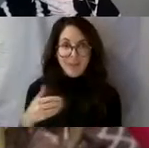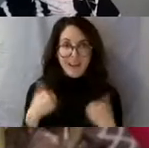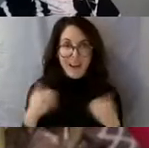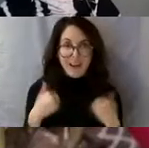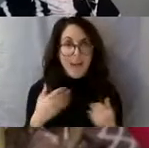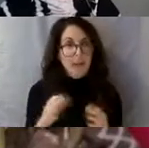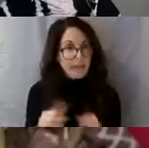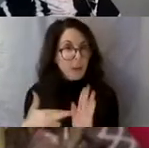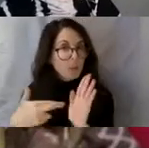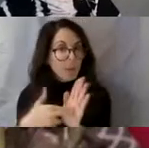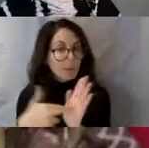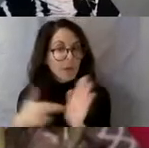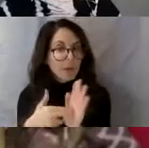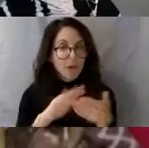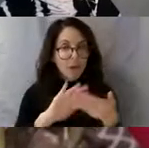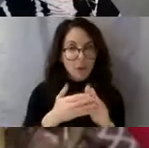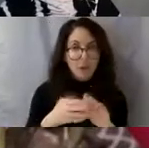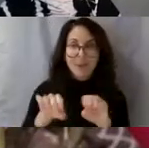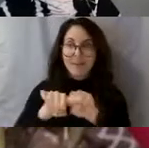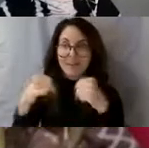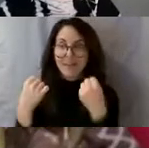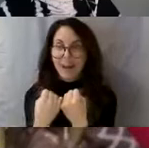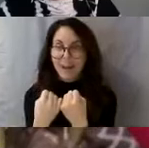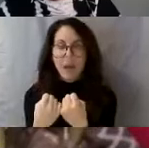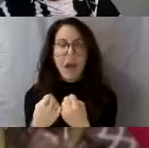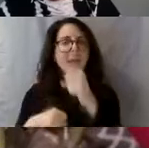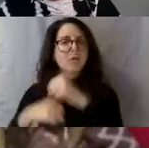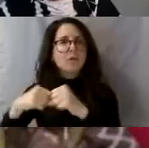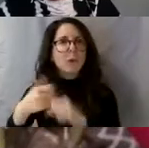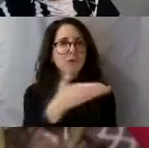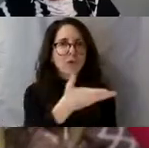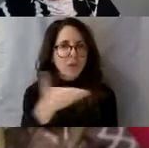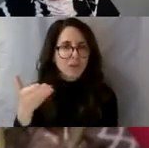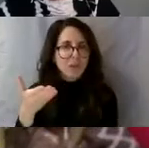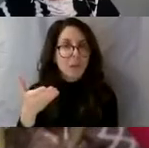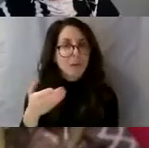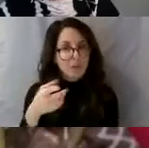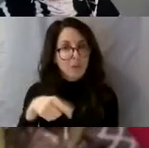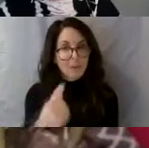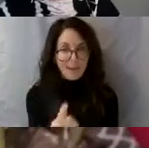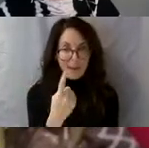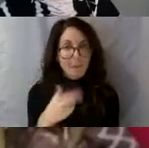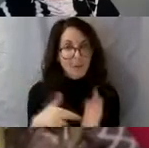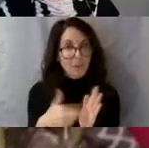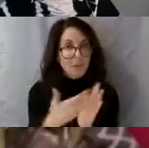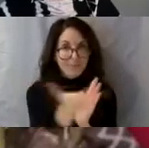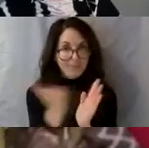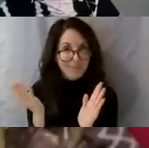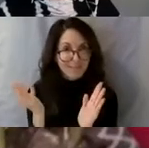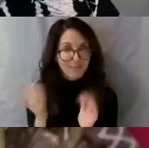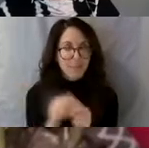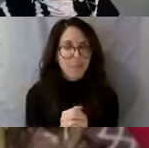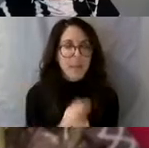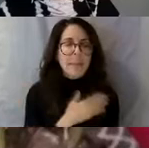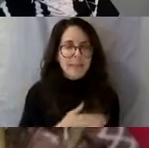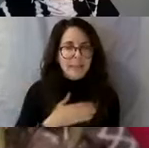communities, societies, and also social structures from which they are emerging or coming? Do not